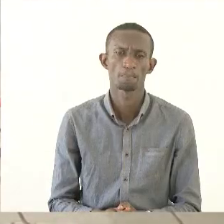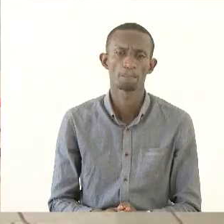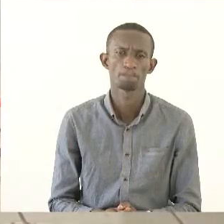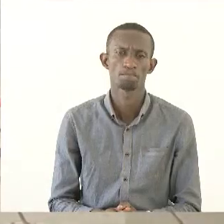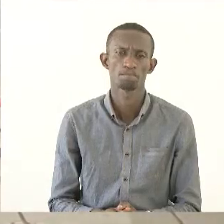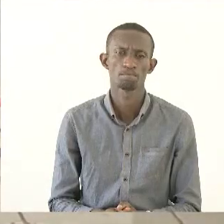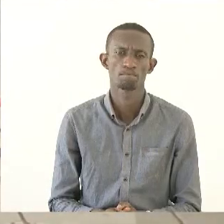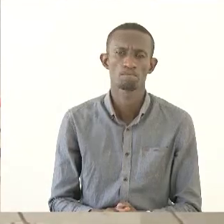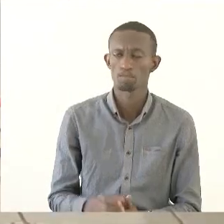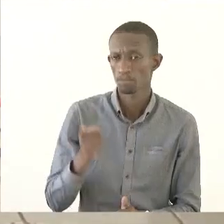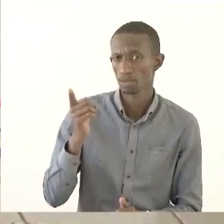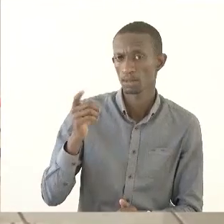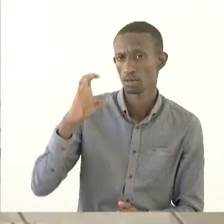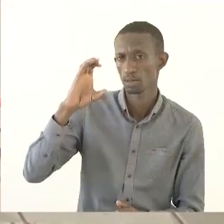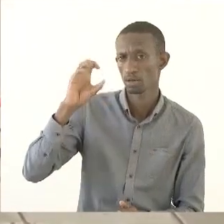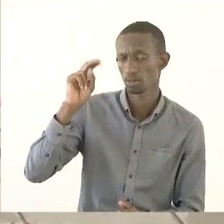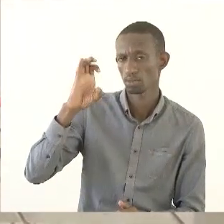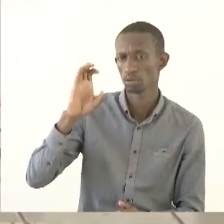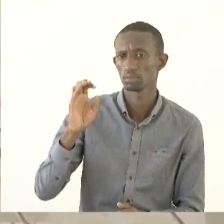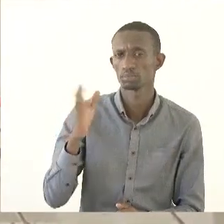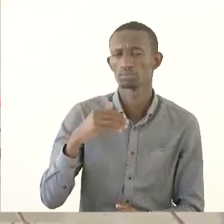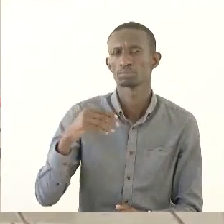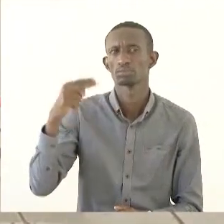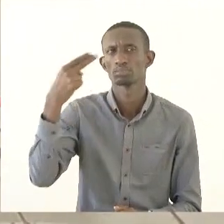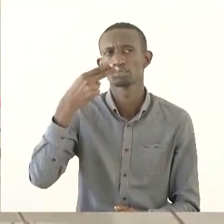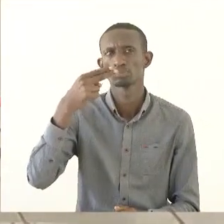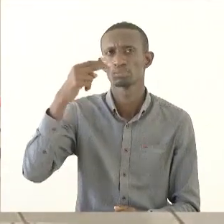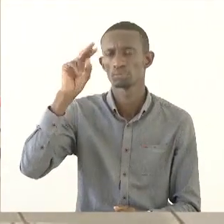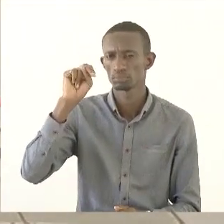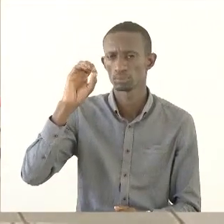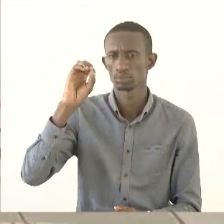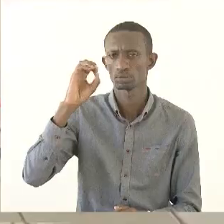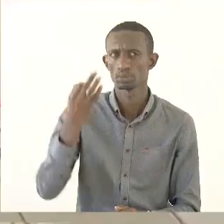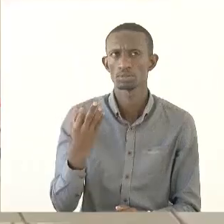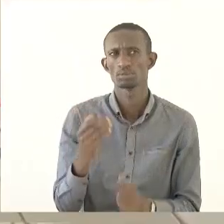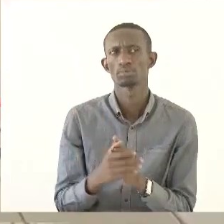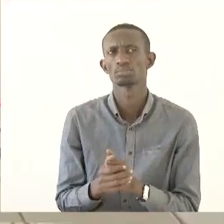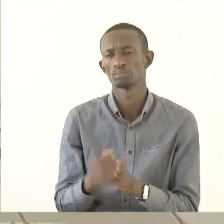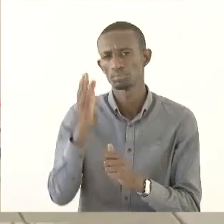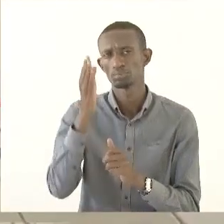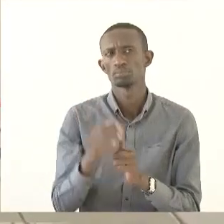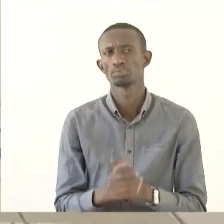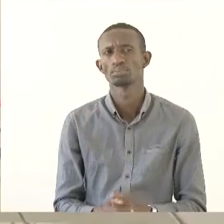is either concentrated nitric acid and